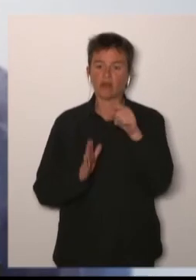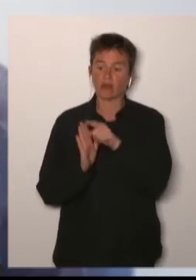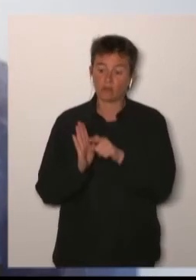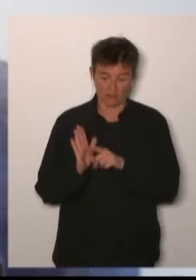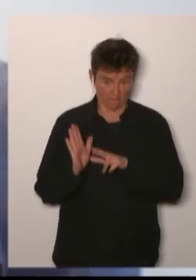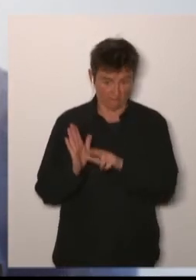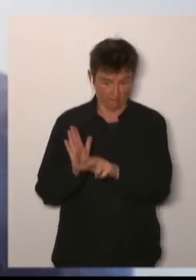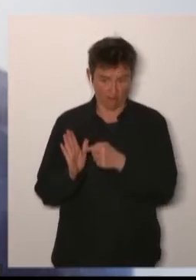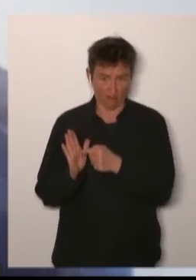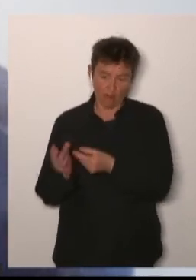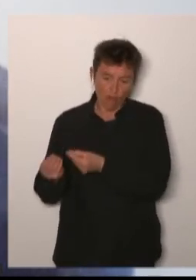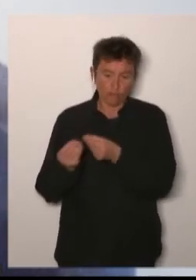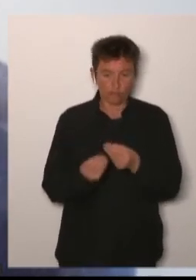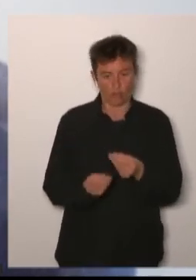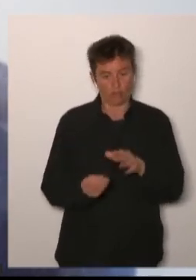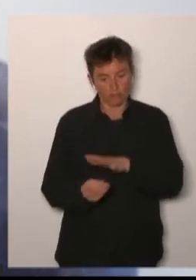regard